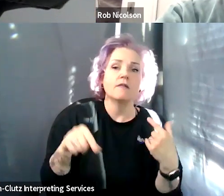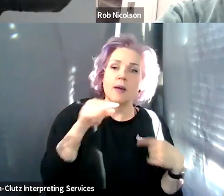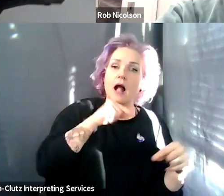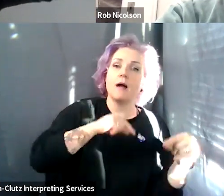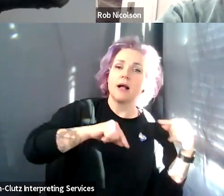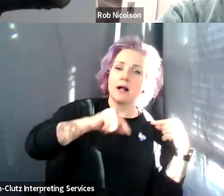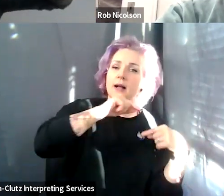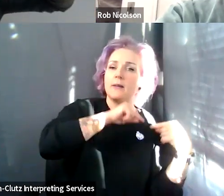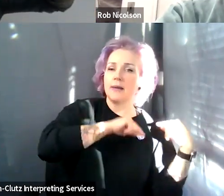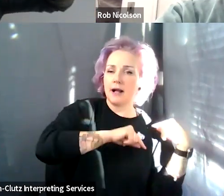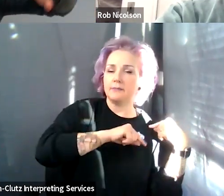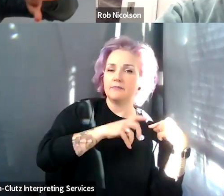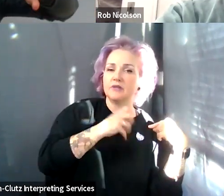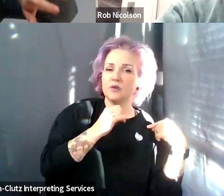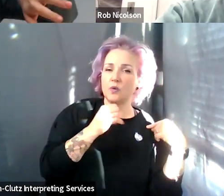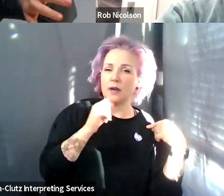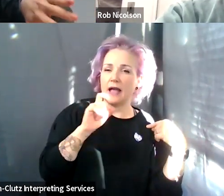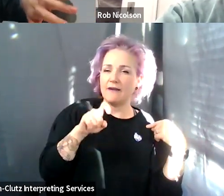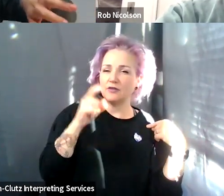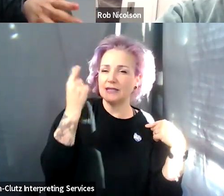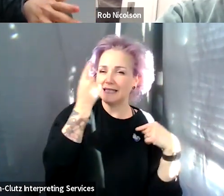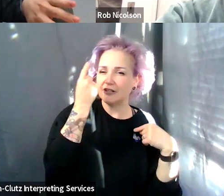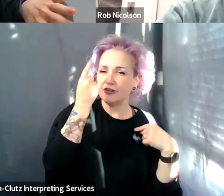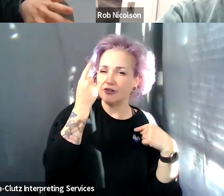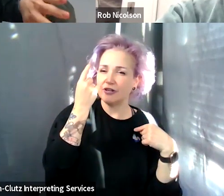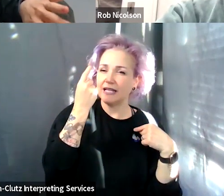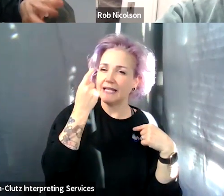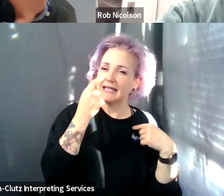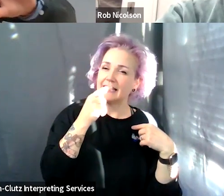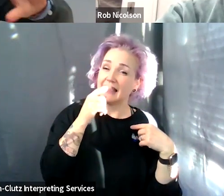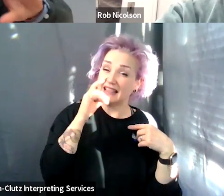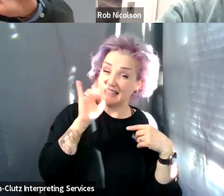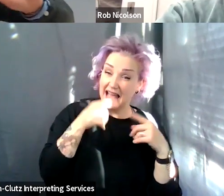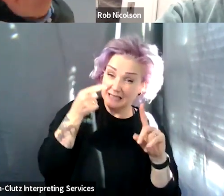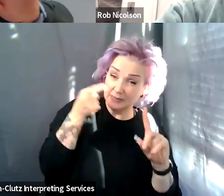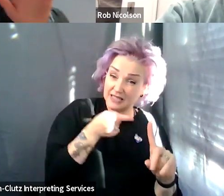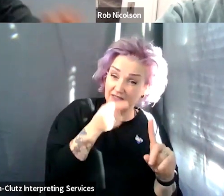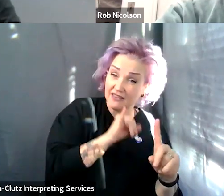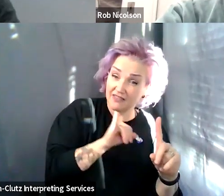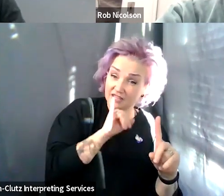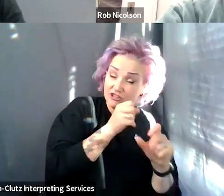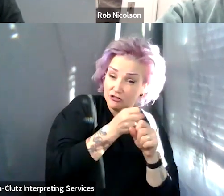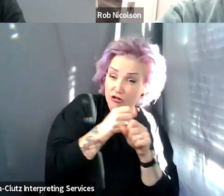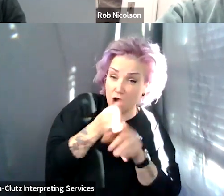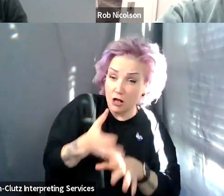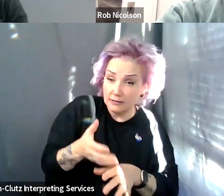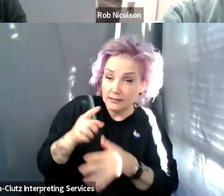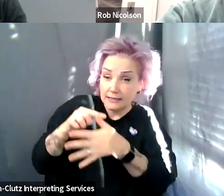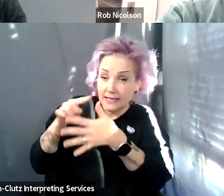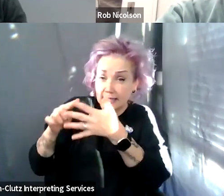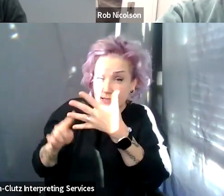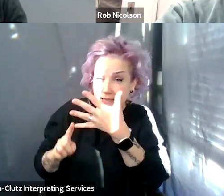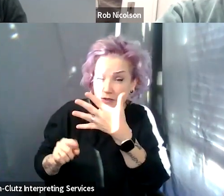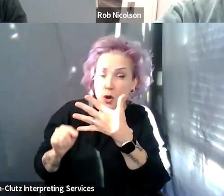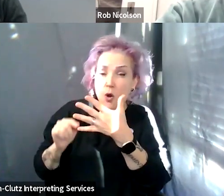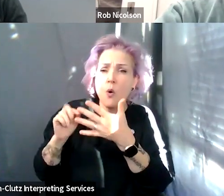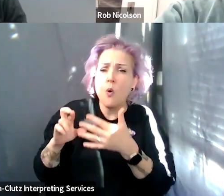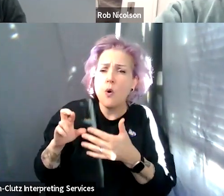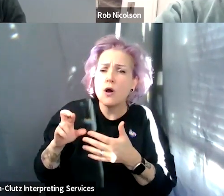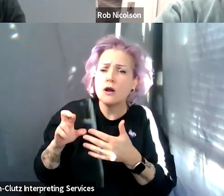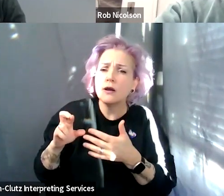is specific to an infection or versus what is more general, and it's probably more likely the immune response that's causing